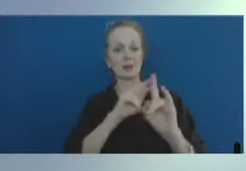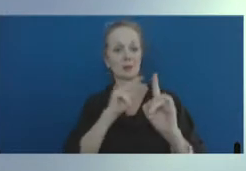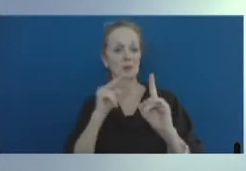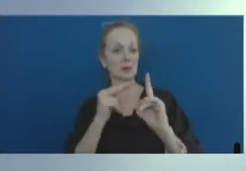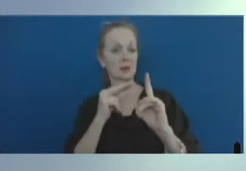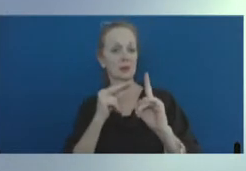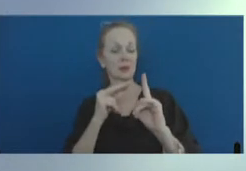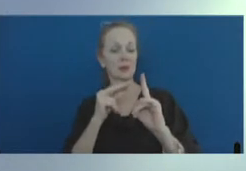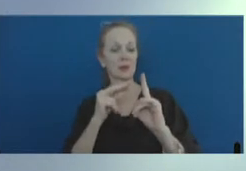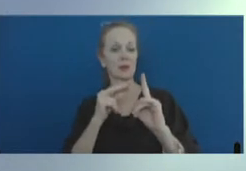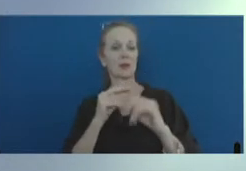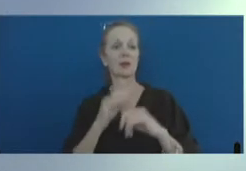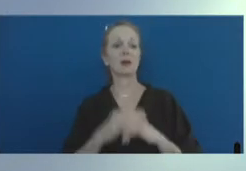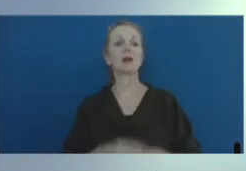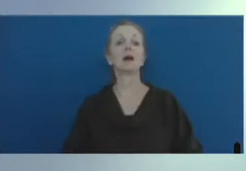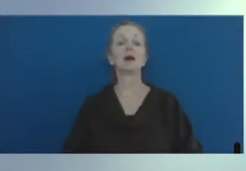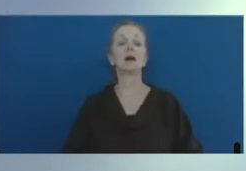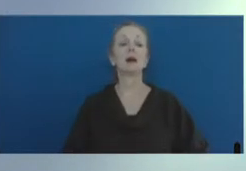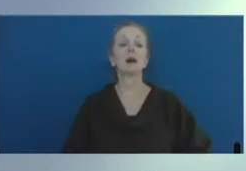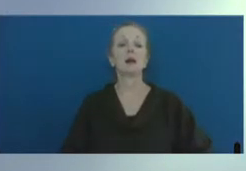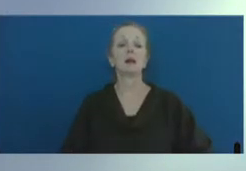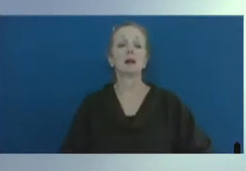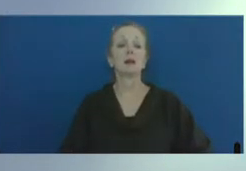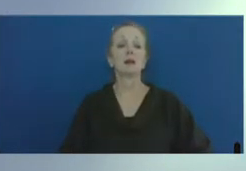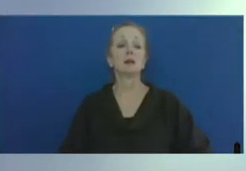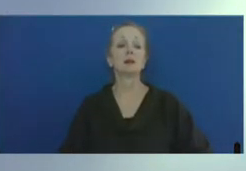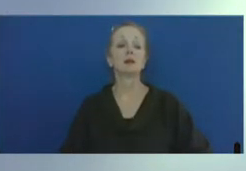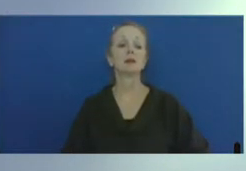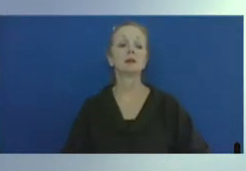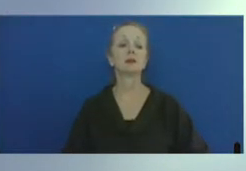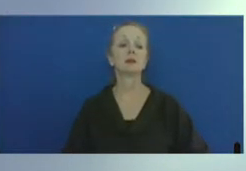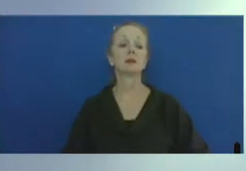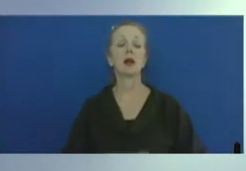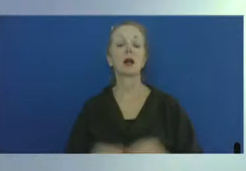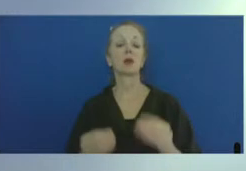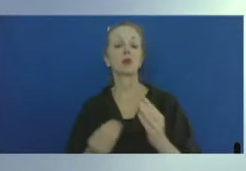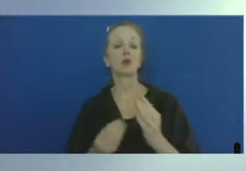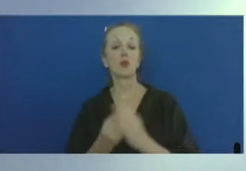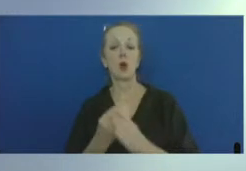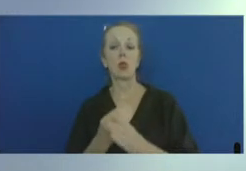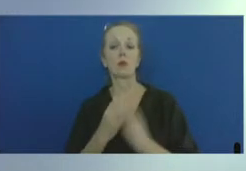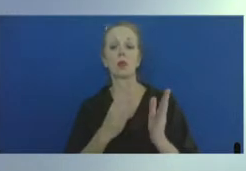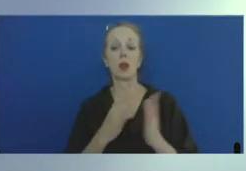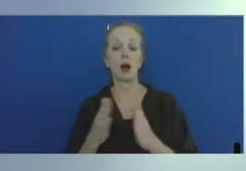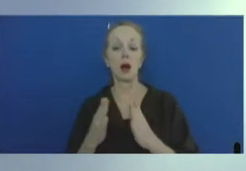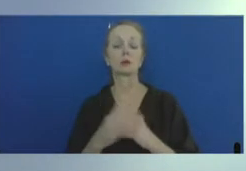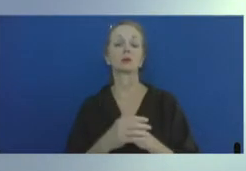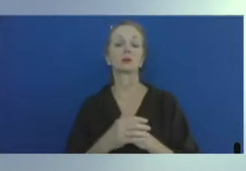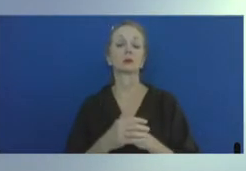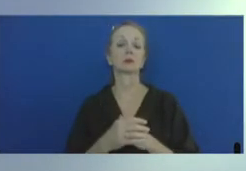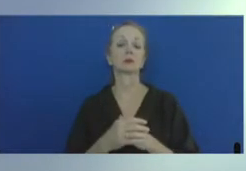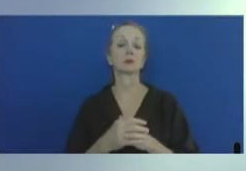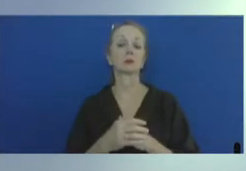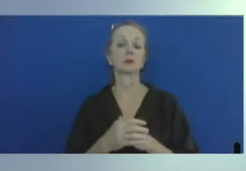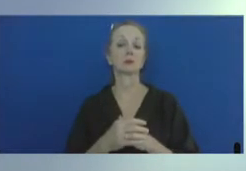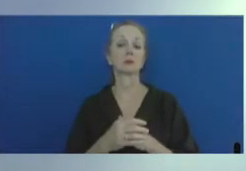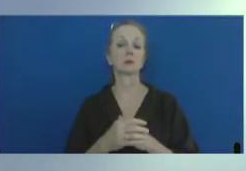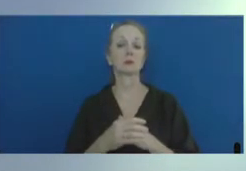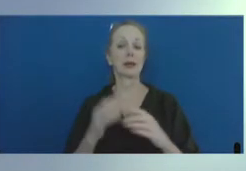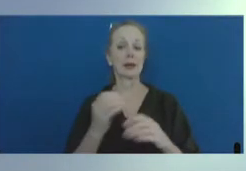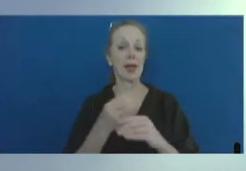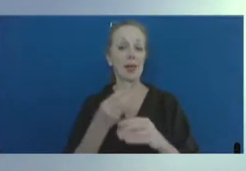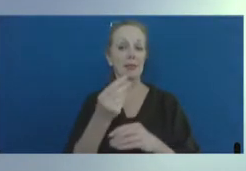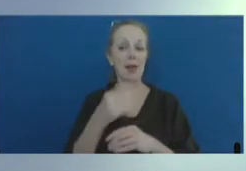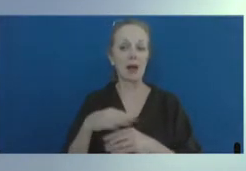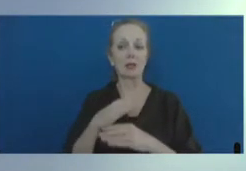unabashedly, I'm pro-development, plan growth, plan development, good infrastructure, good land use